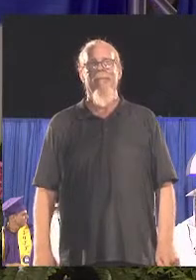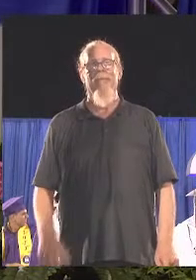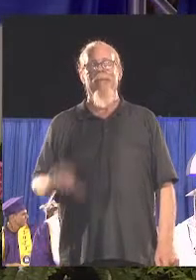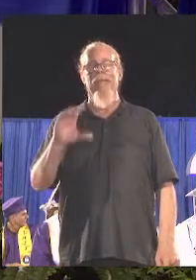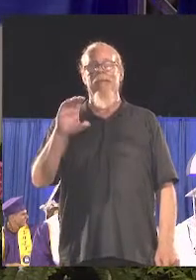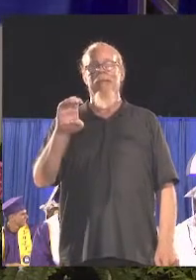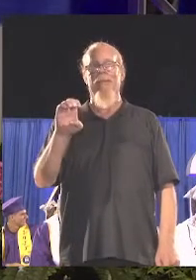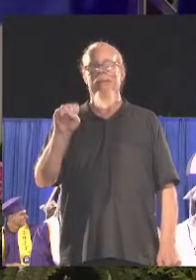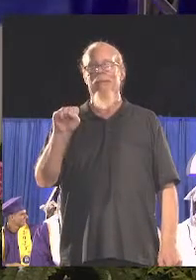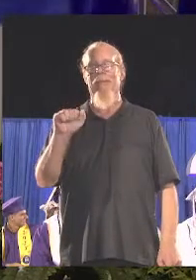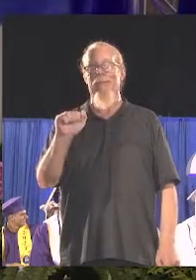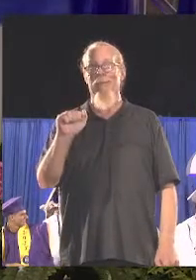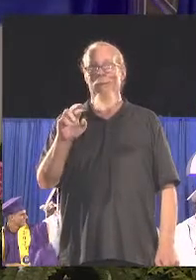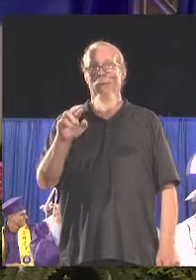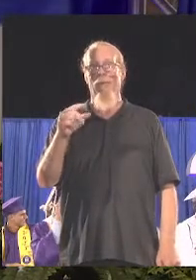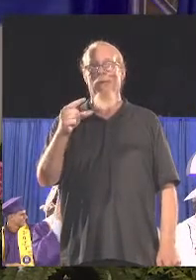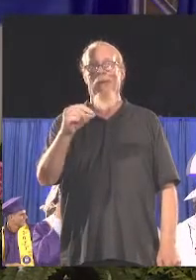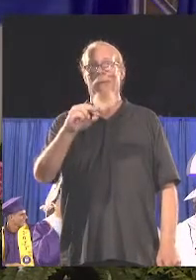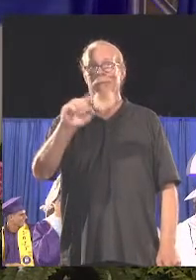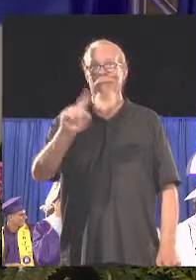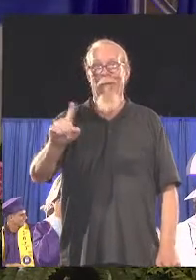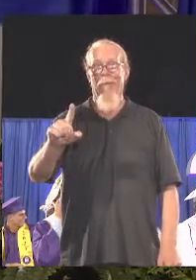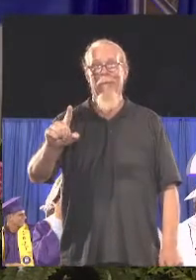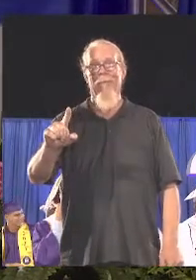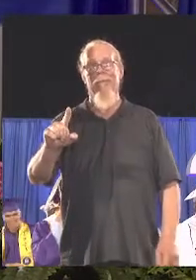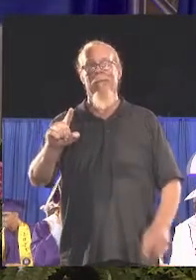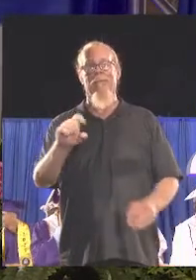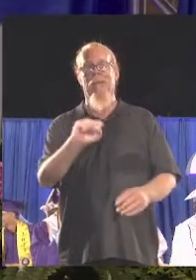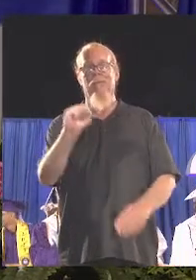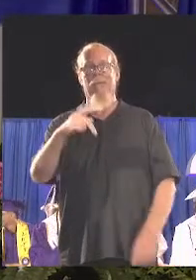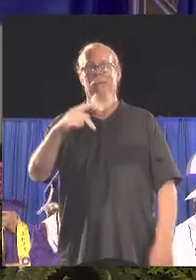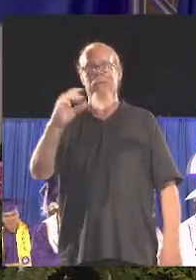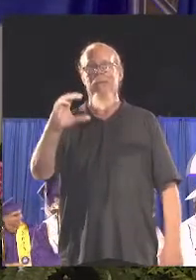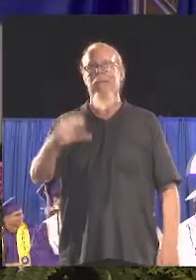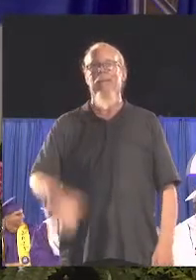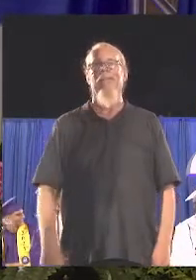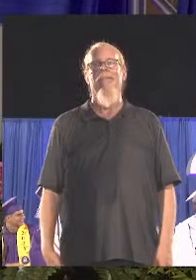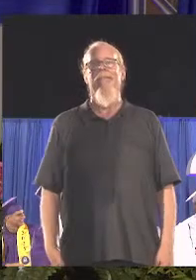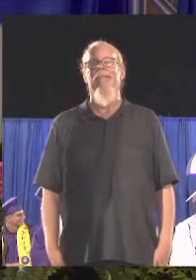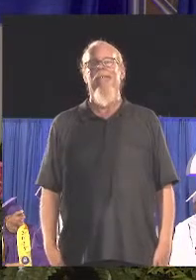Cesar A. Gonzalez, St. Philip's College.